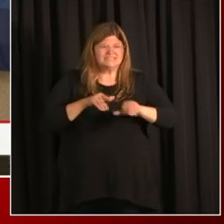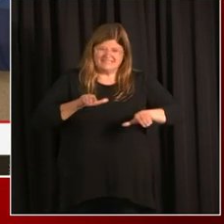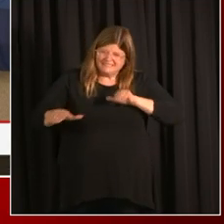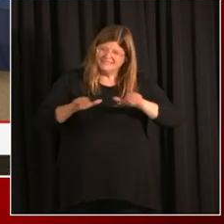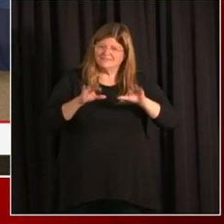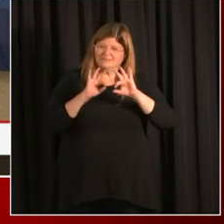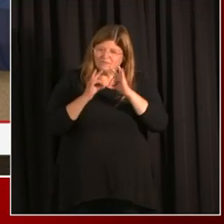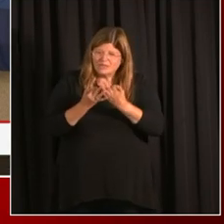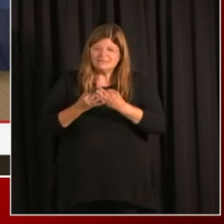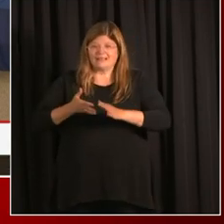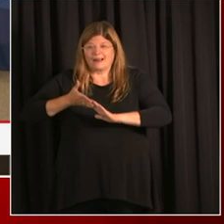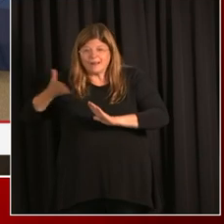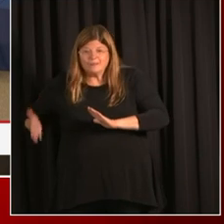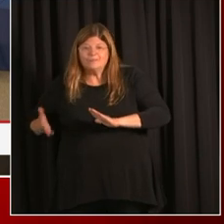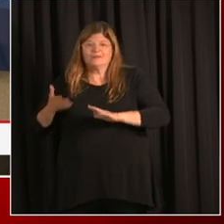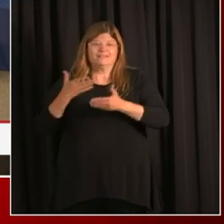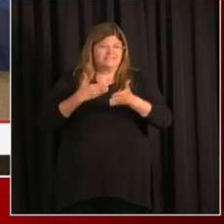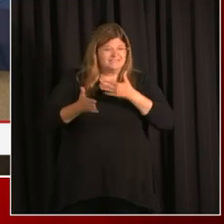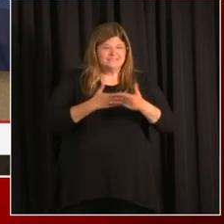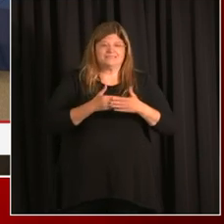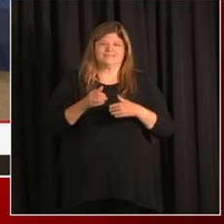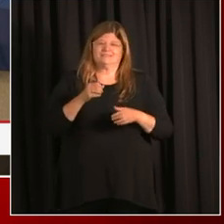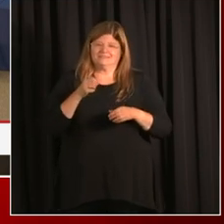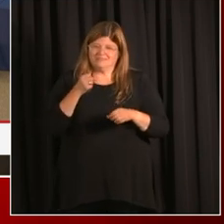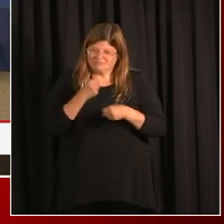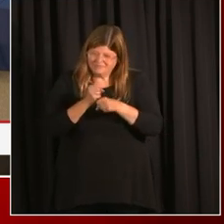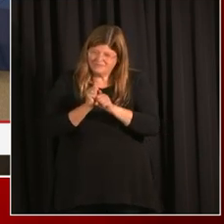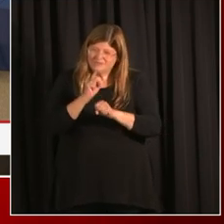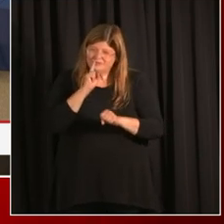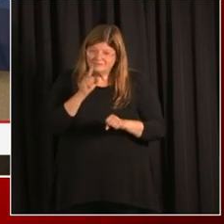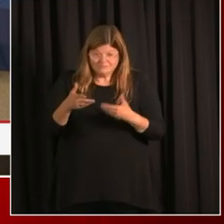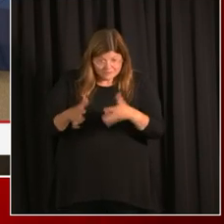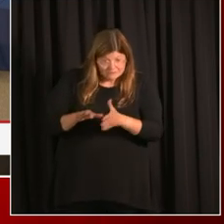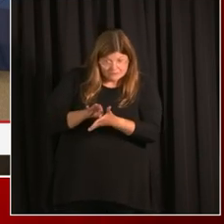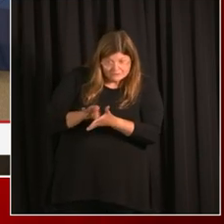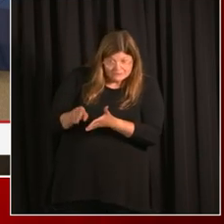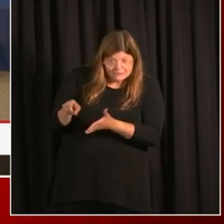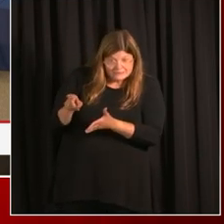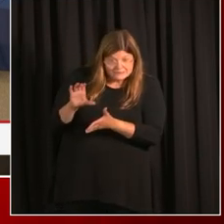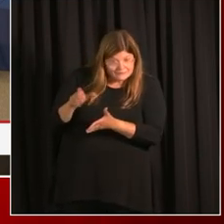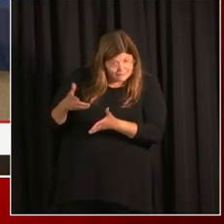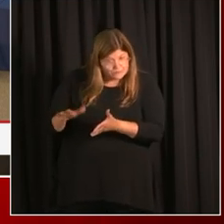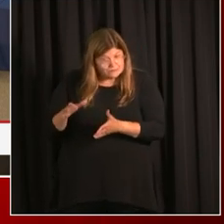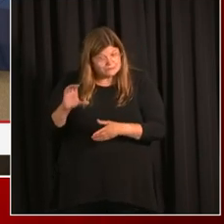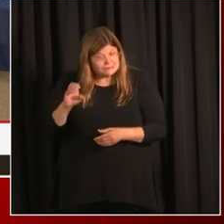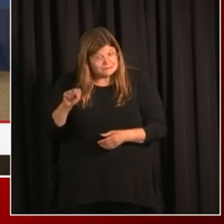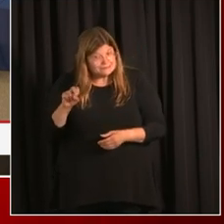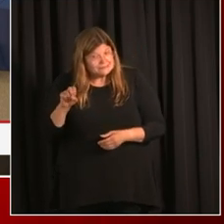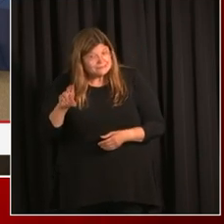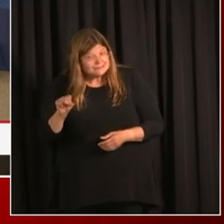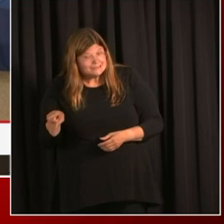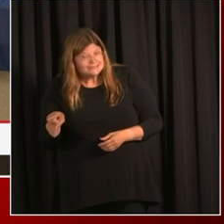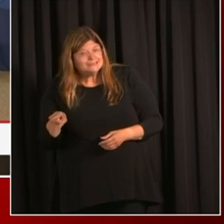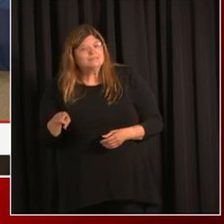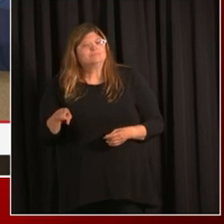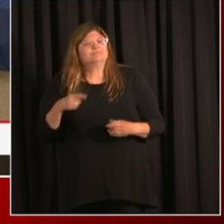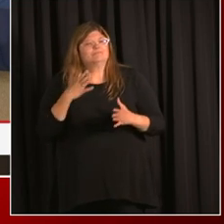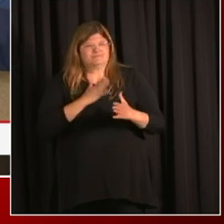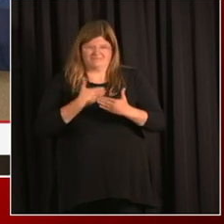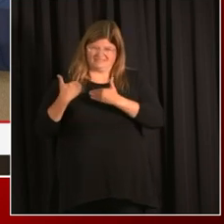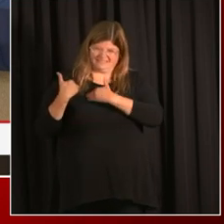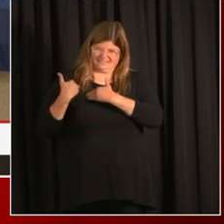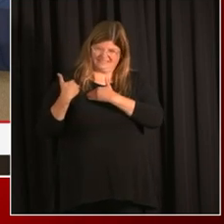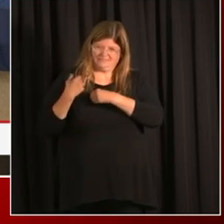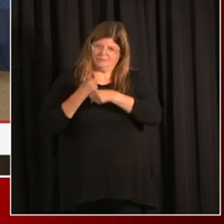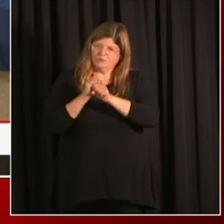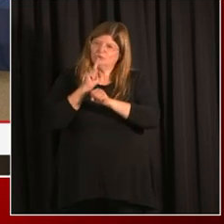neighbors, residents, whoever you run into at the convenience store, have you finished your census? Have you completed your census? So let's all do our part to make sure that we